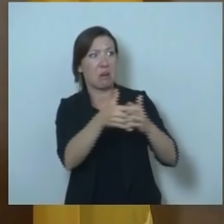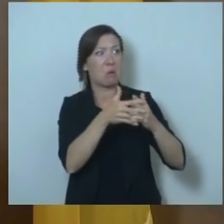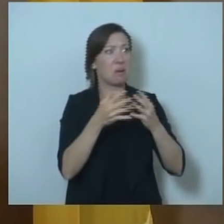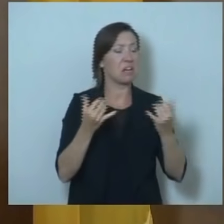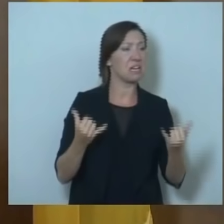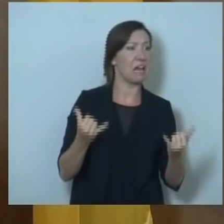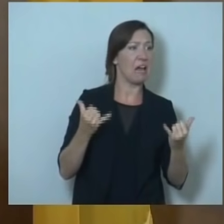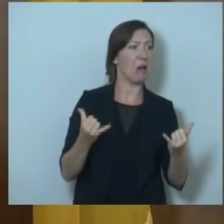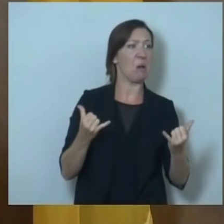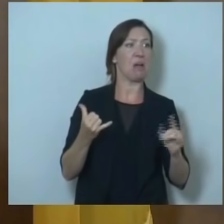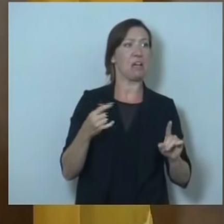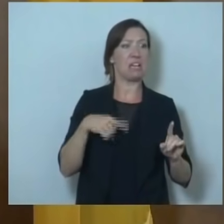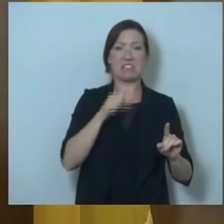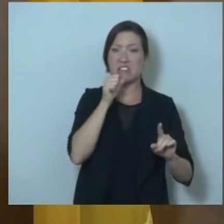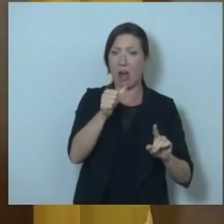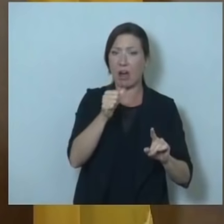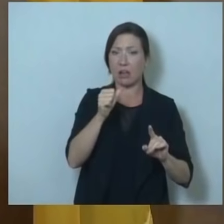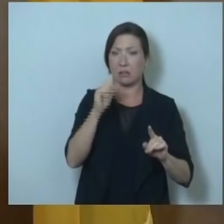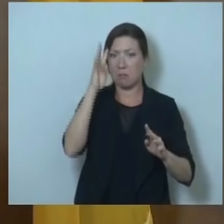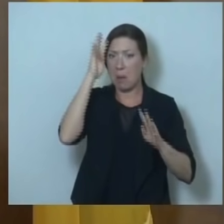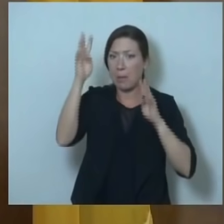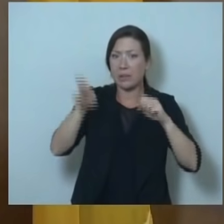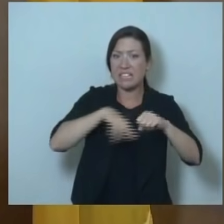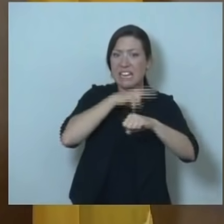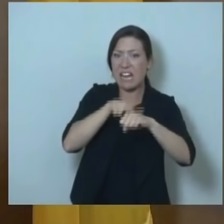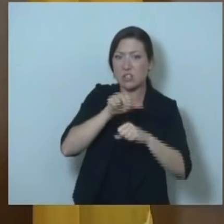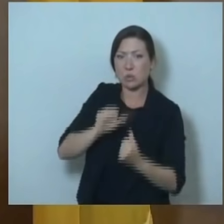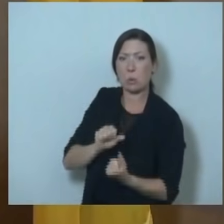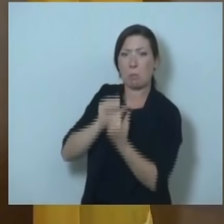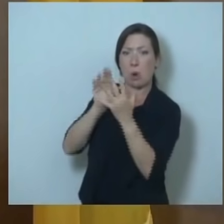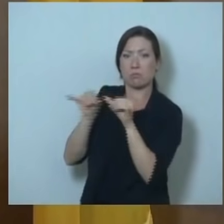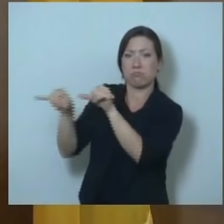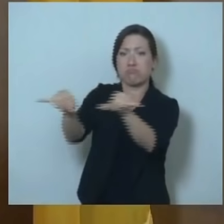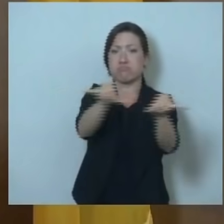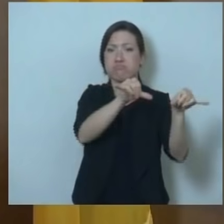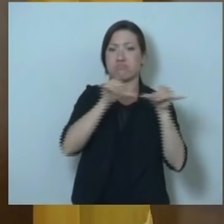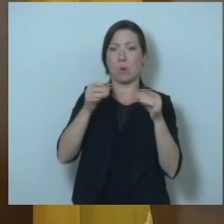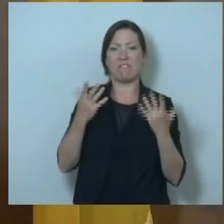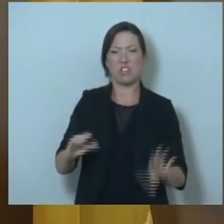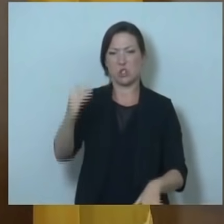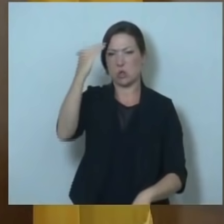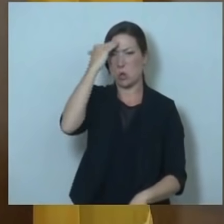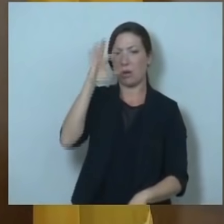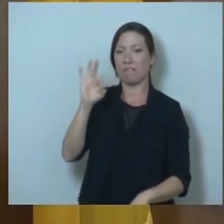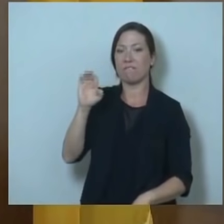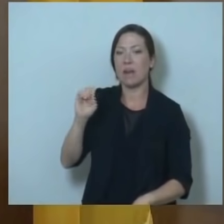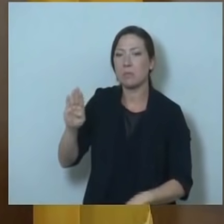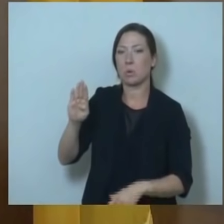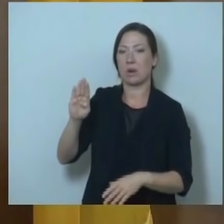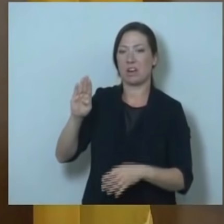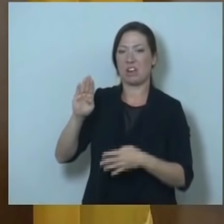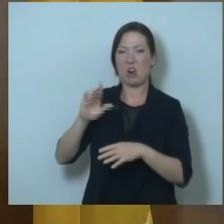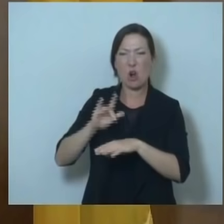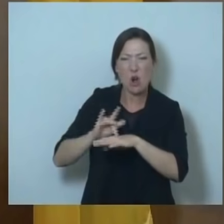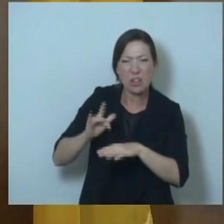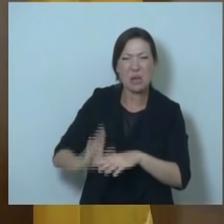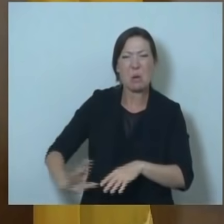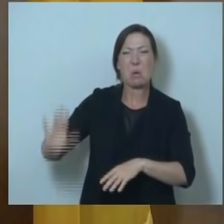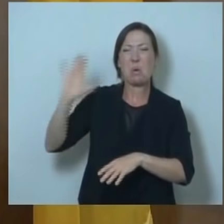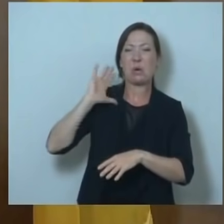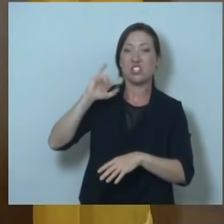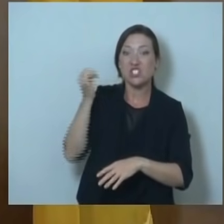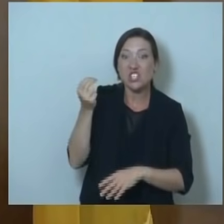at a national strategy, we knew early in February, early January, when we ran our